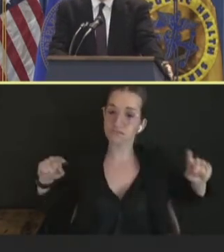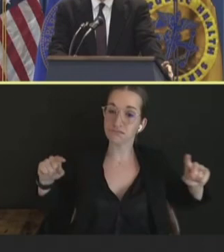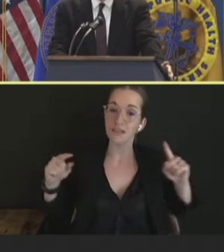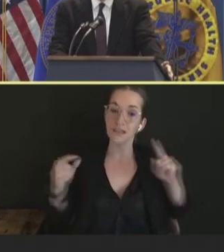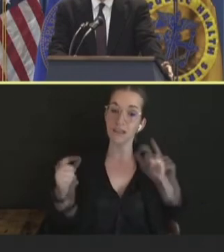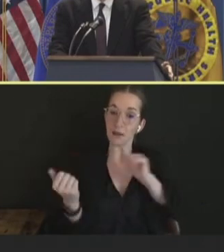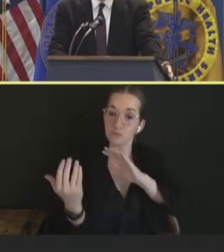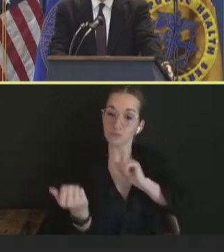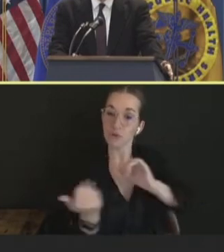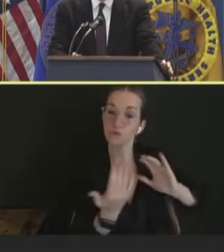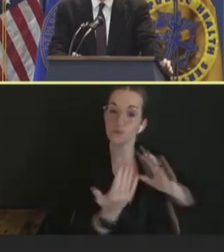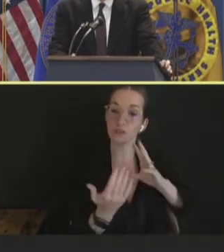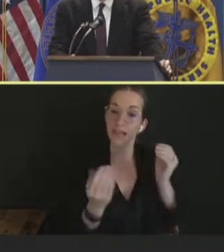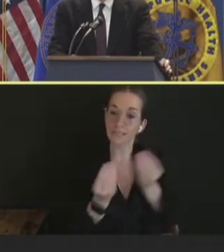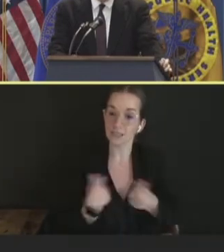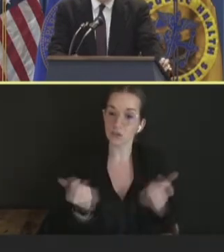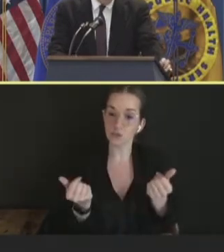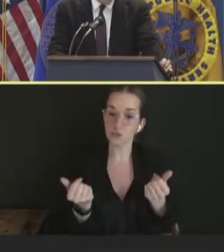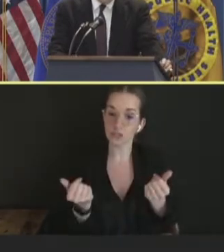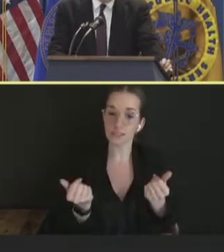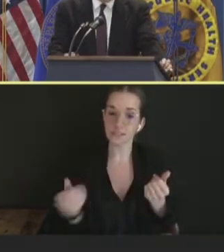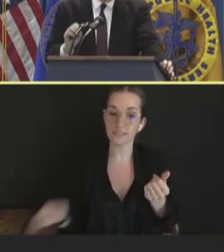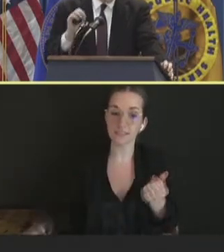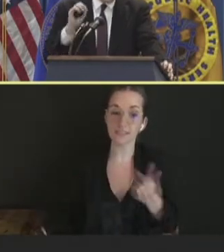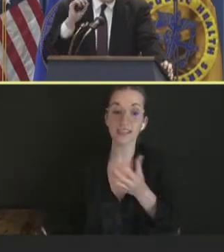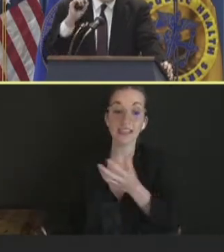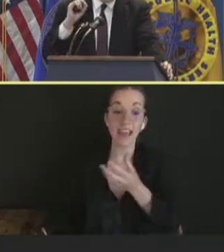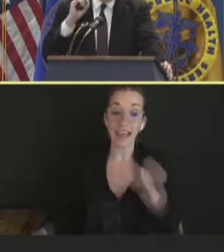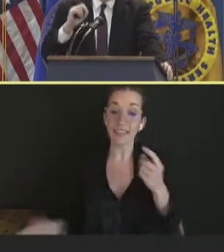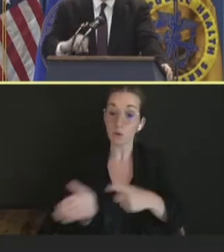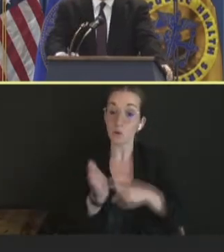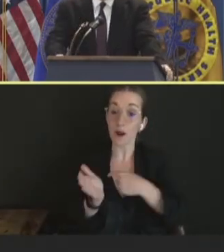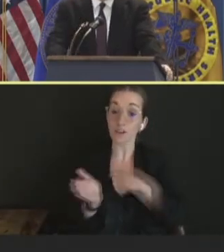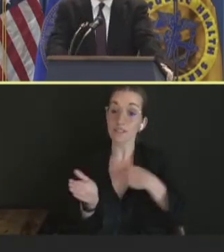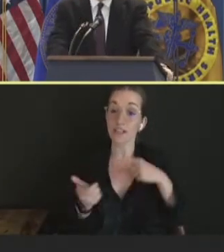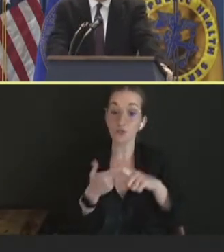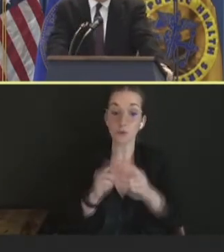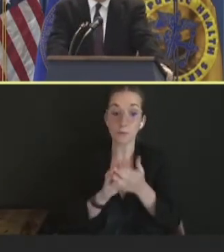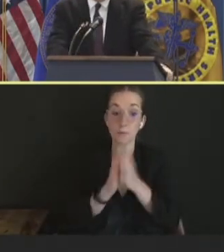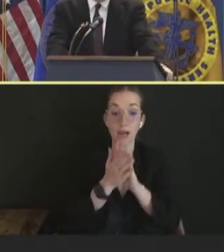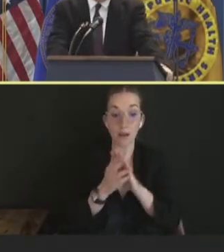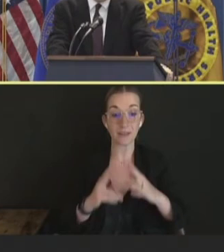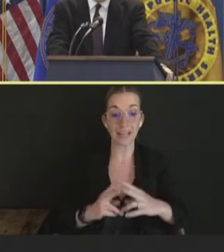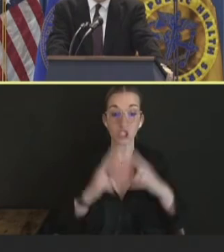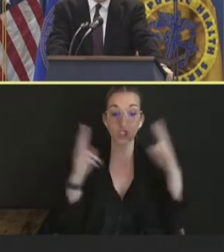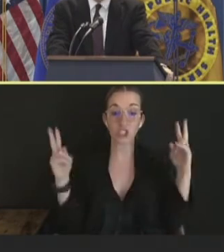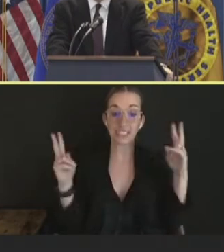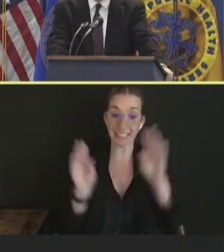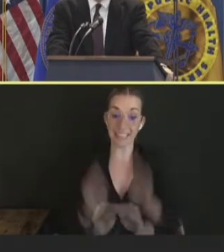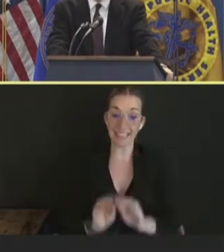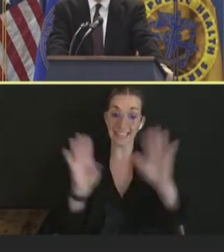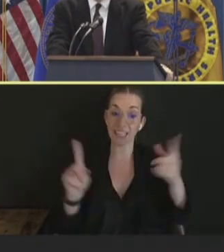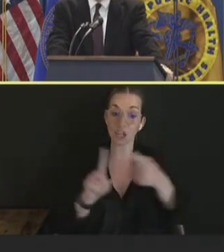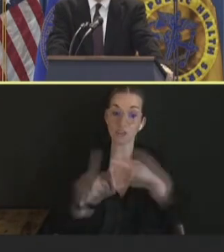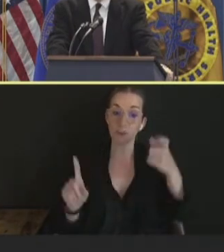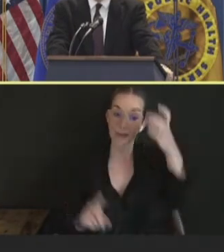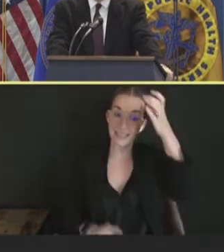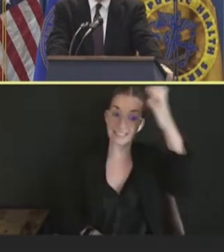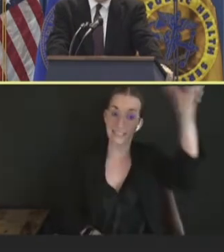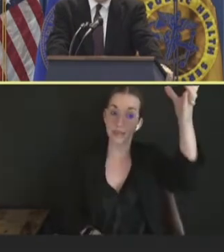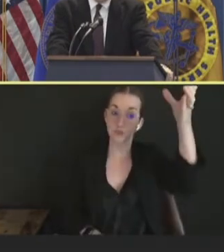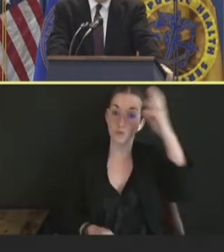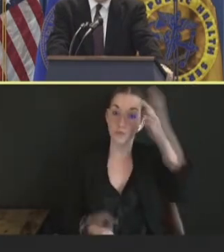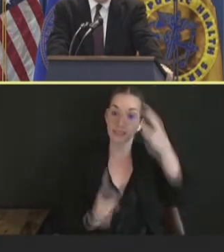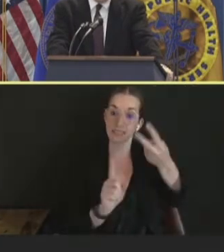also require a need to become increasingly clear from a conceptual standpoint about what we mean